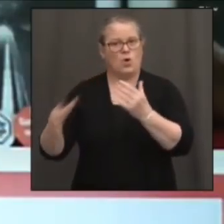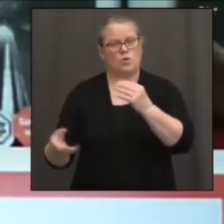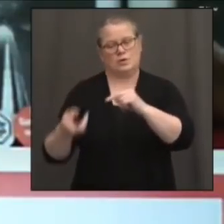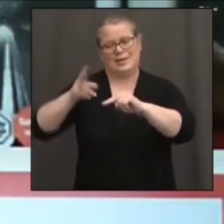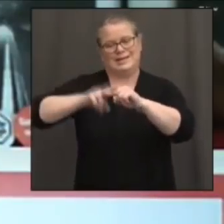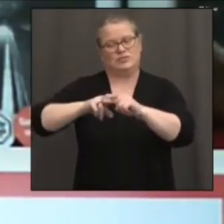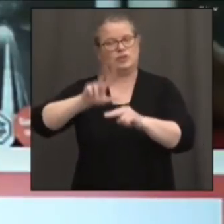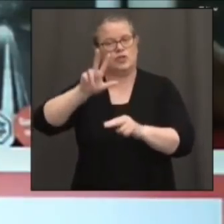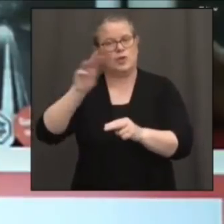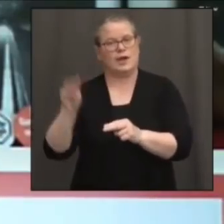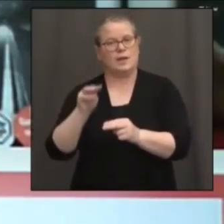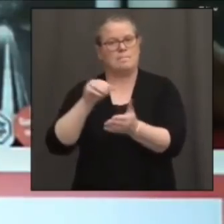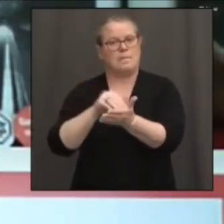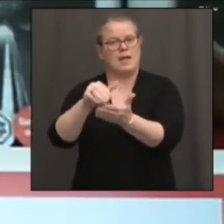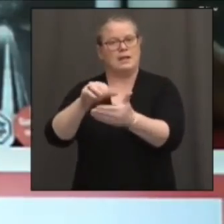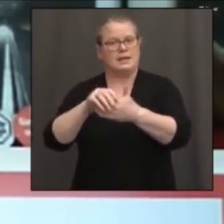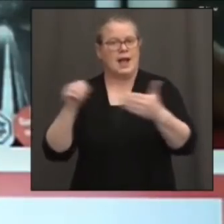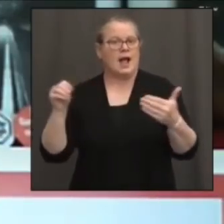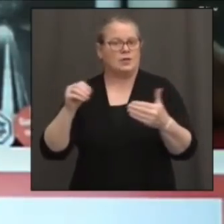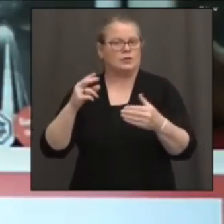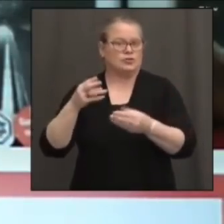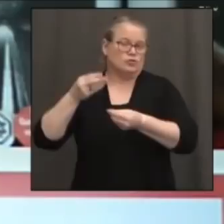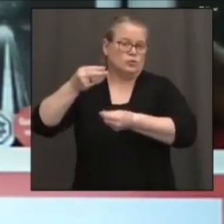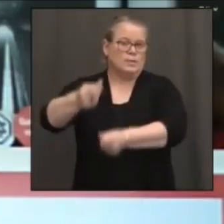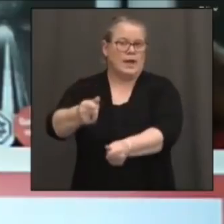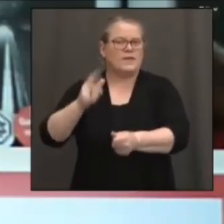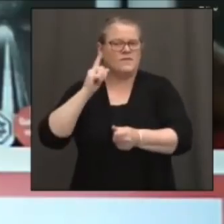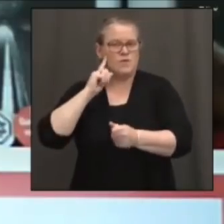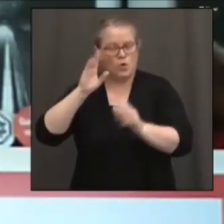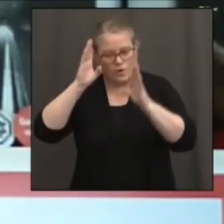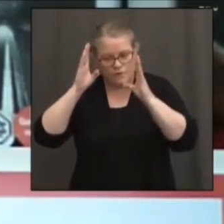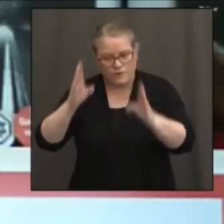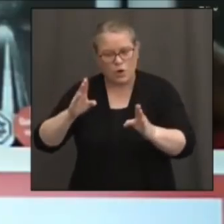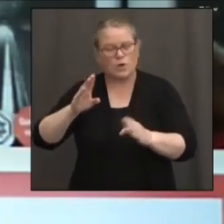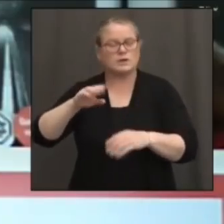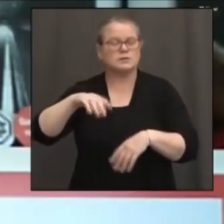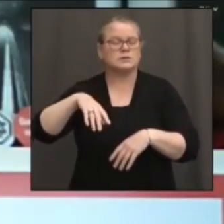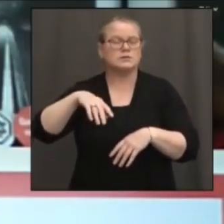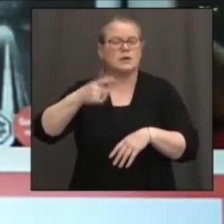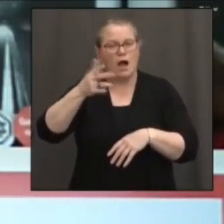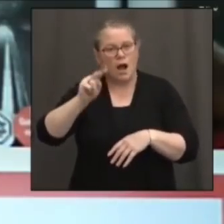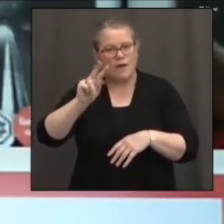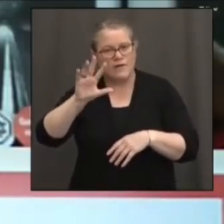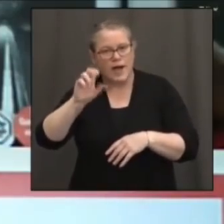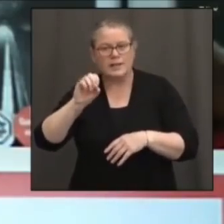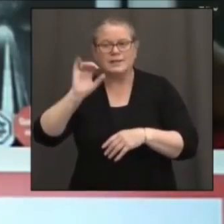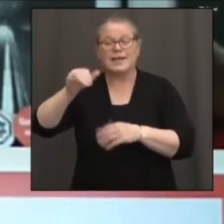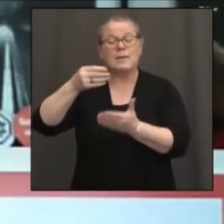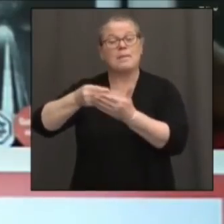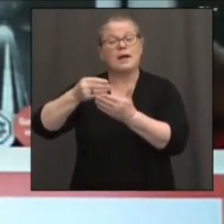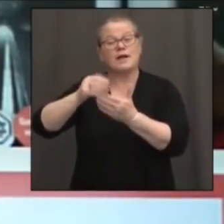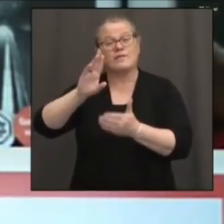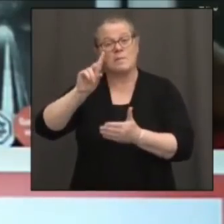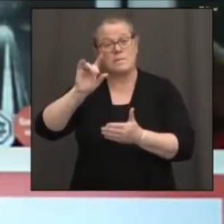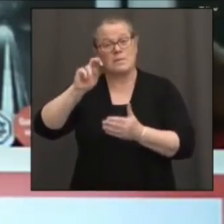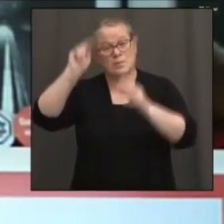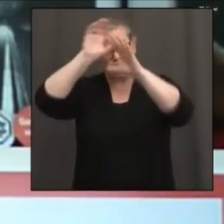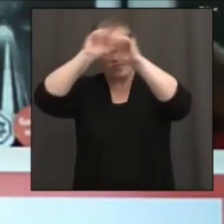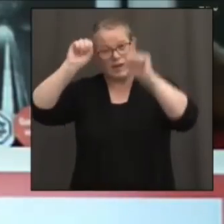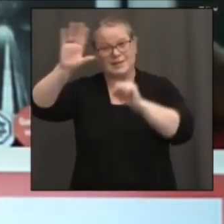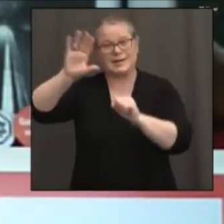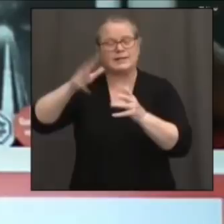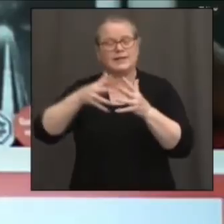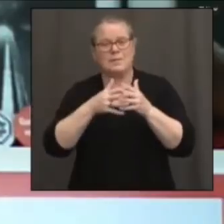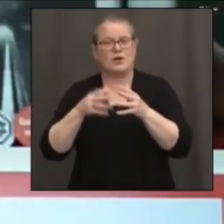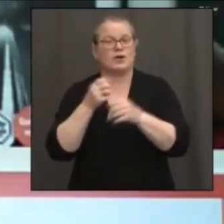on community violence prevention programs funded by the Biden administration's American Rescue Plan. This is a great